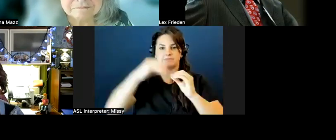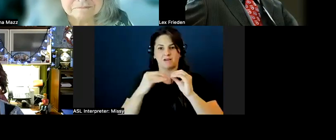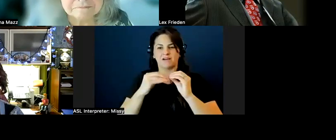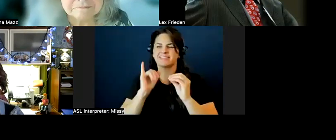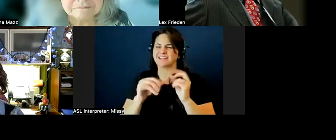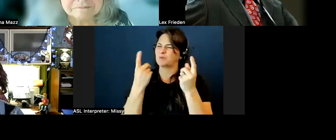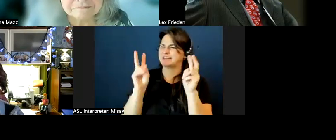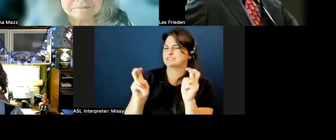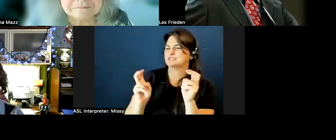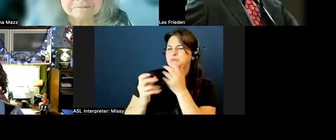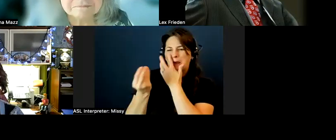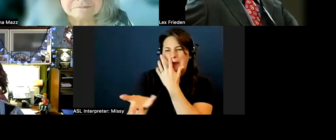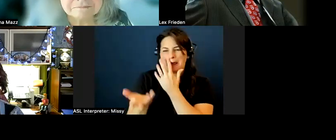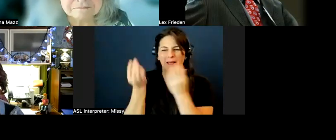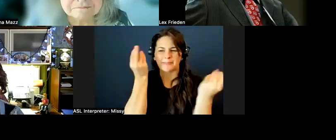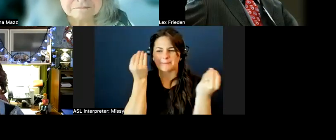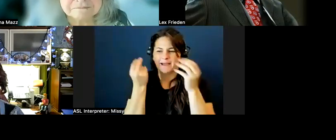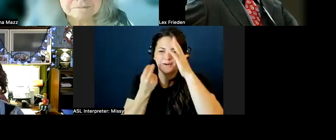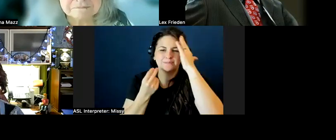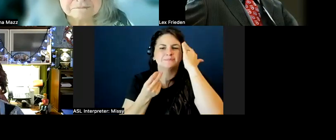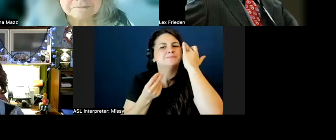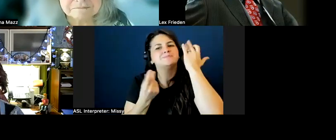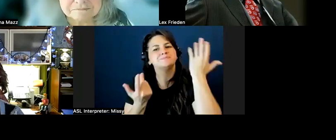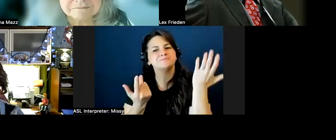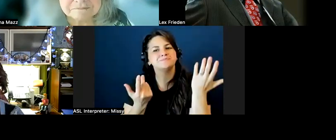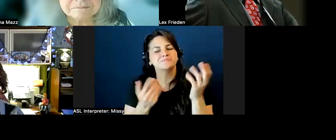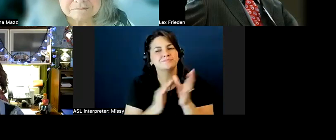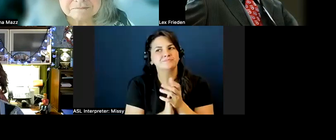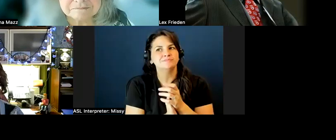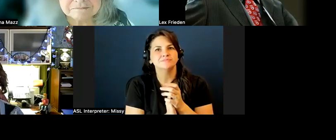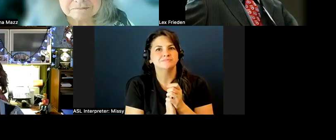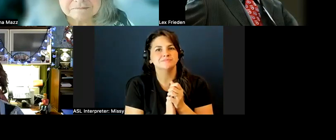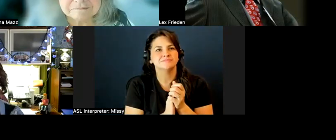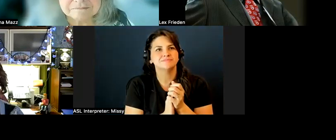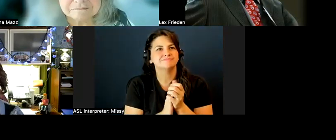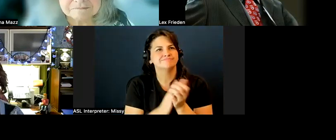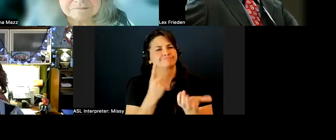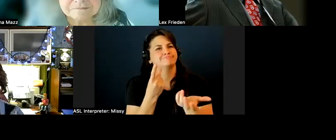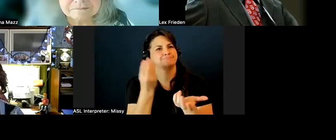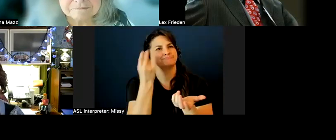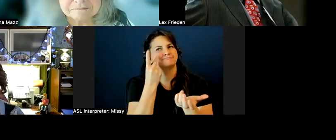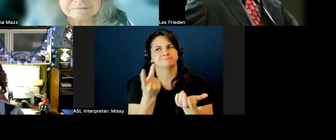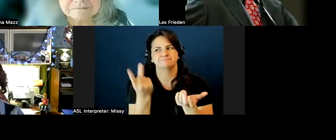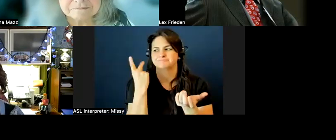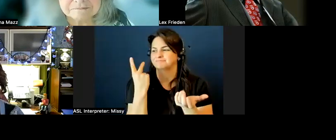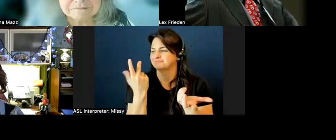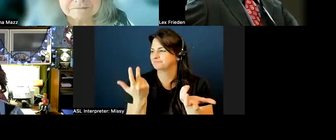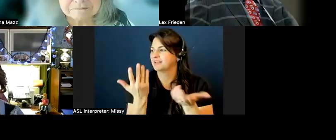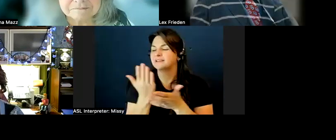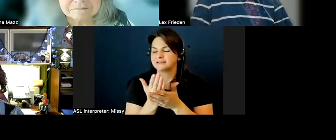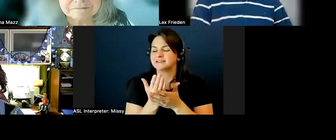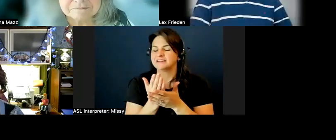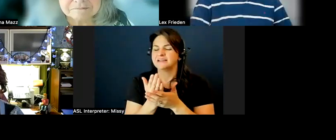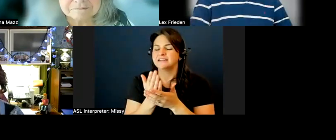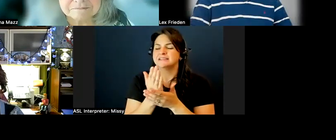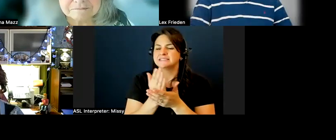to think about. And I think it's, you know, reflective of some of the issues we'll face in